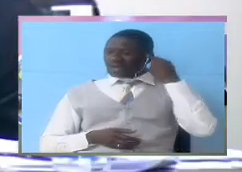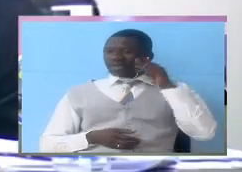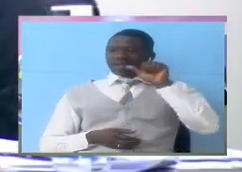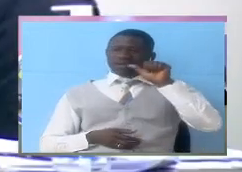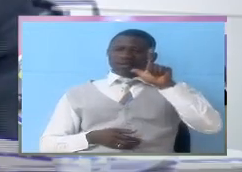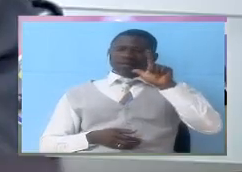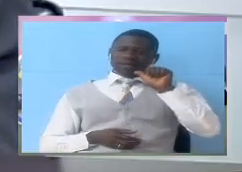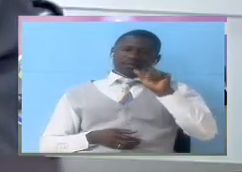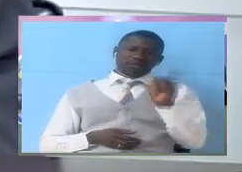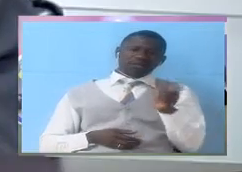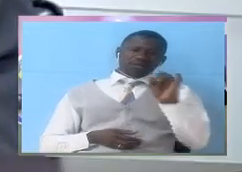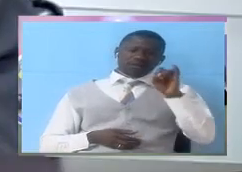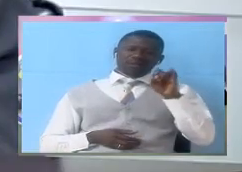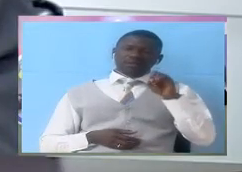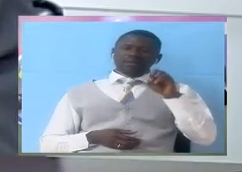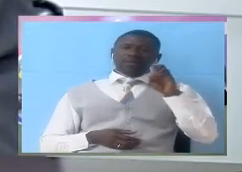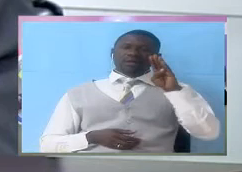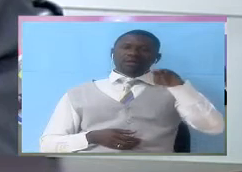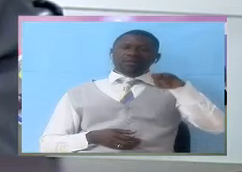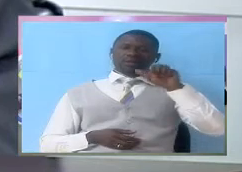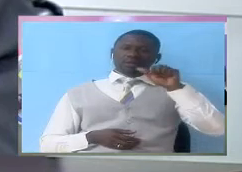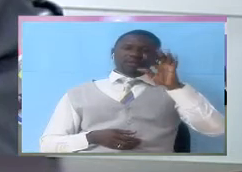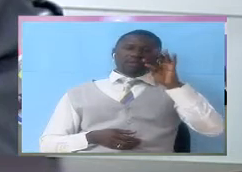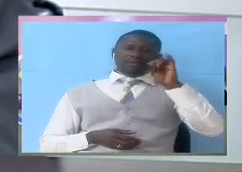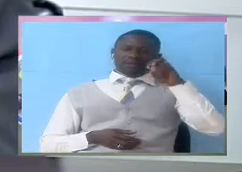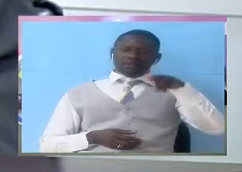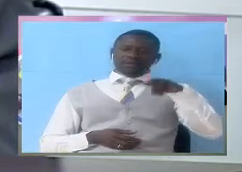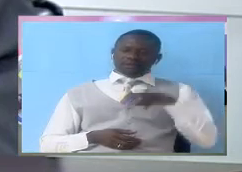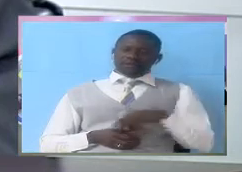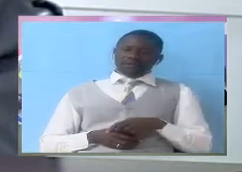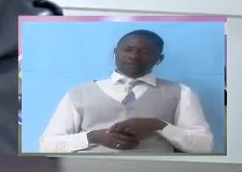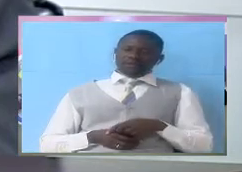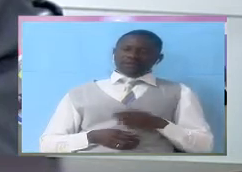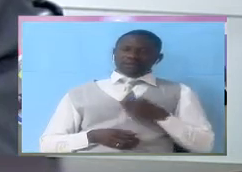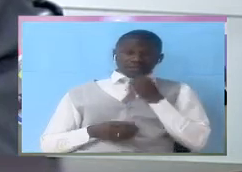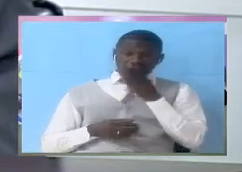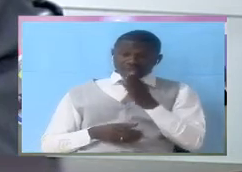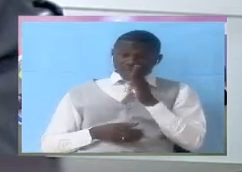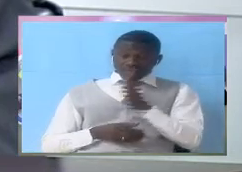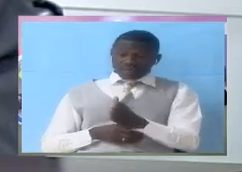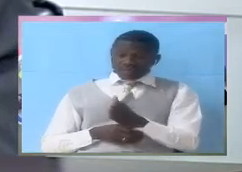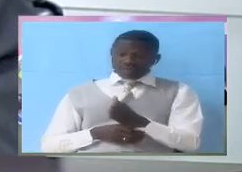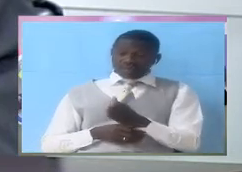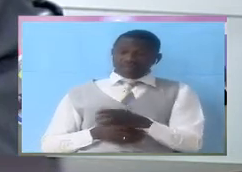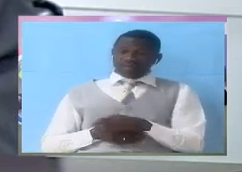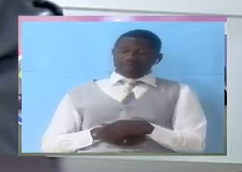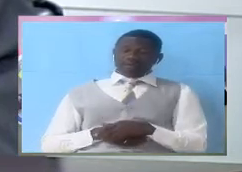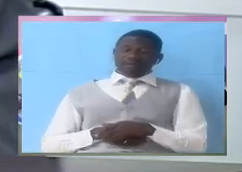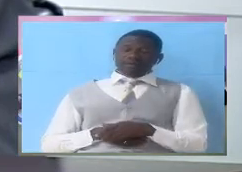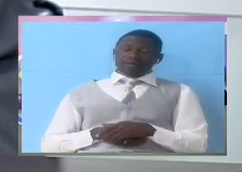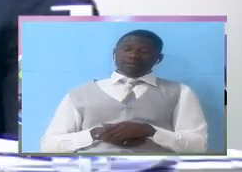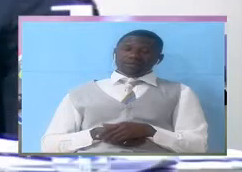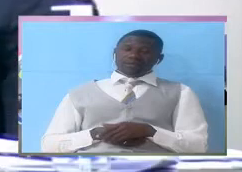he truthful? He was not. Degga nga ko degala don wax wala waxul diga. He was not lying. Degku don don fende. So what was he